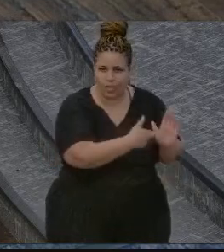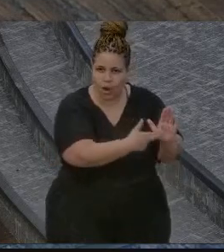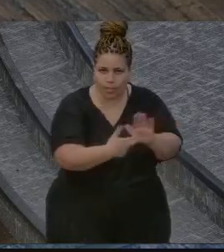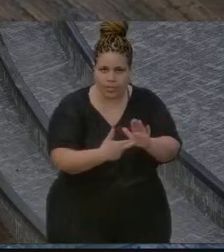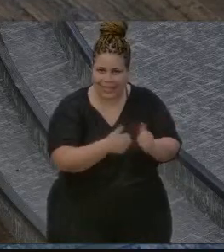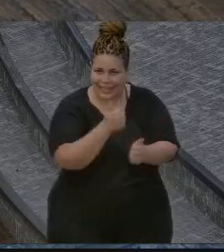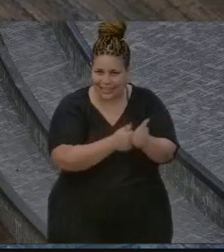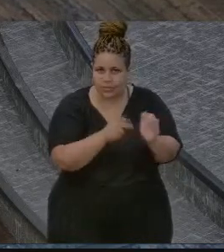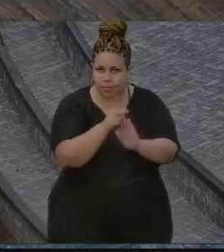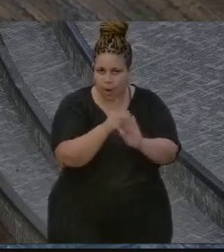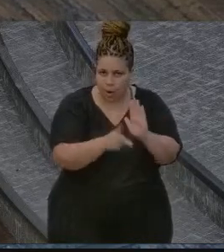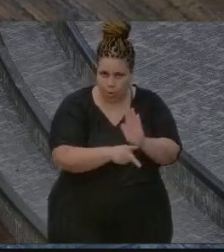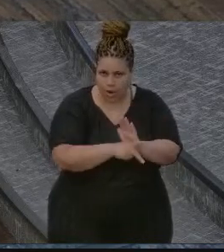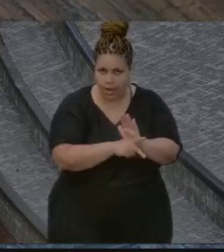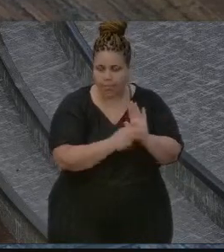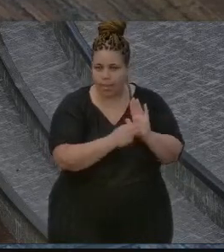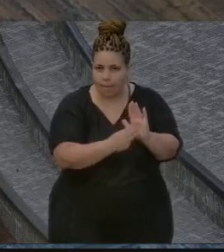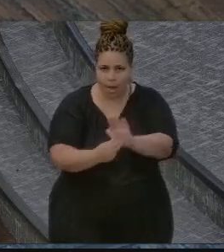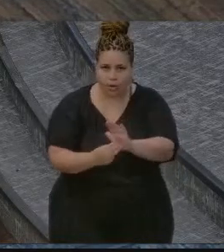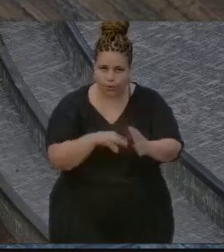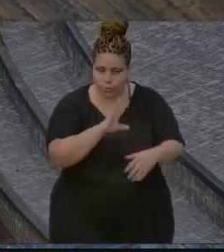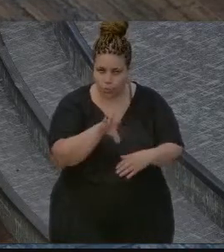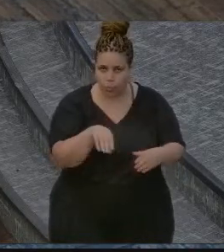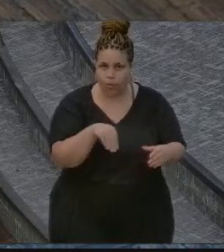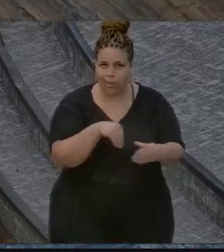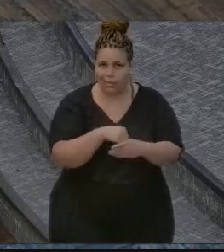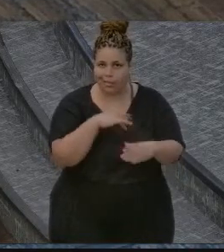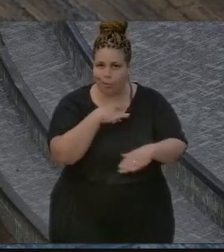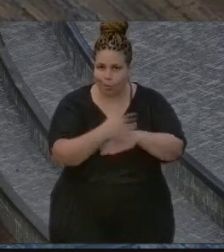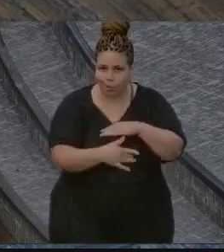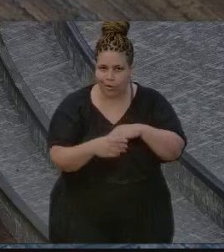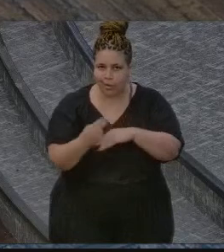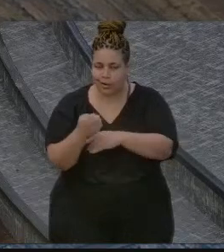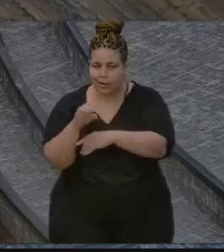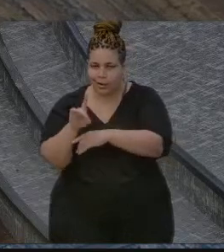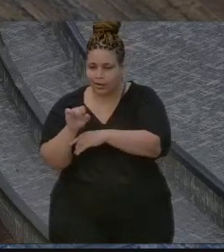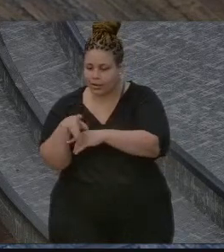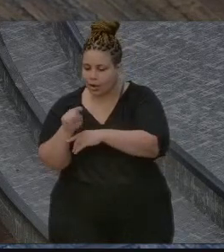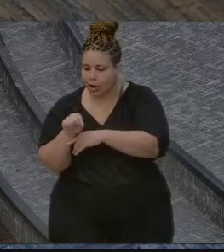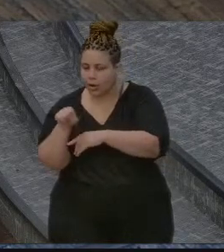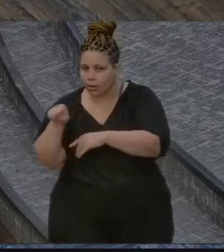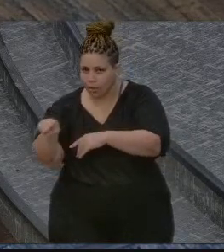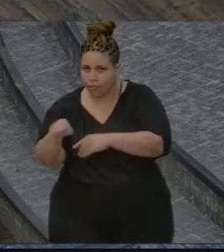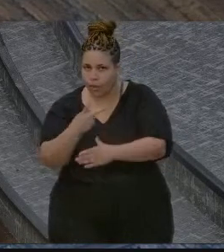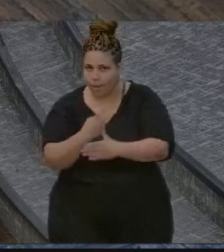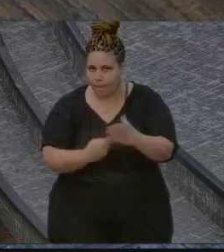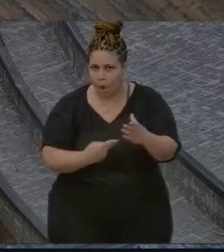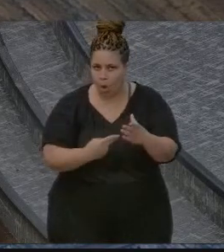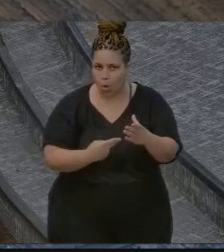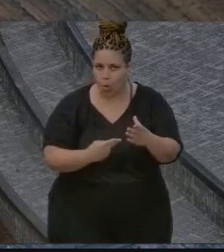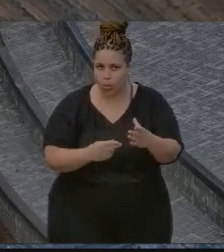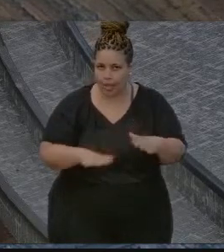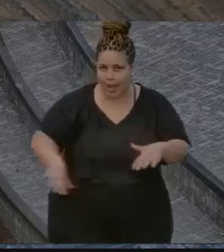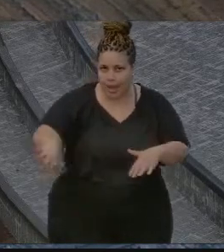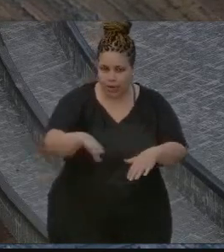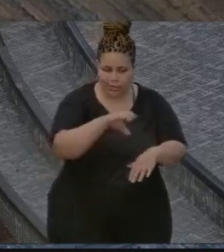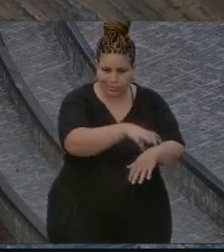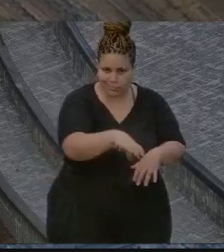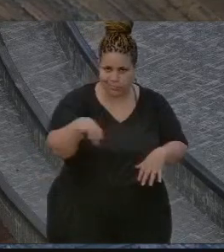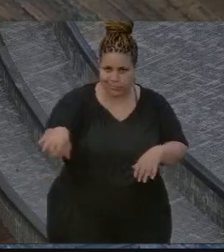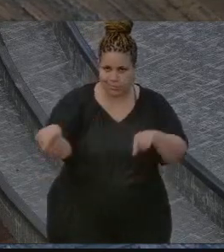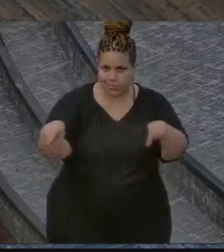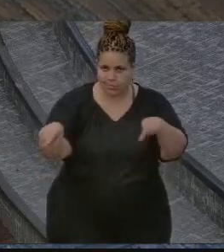program models within the Early Head Start, and from both centers. Excellent. Thank you so much. You're so